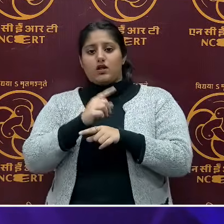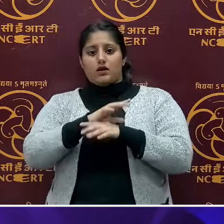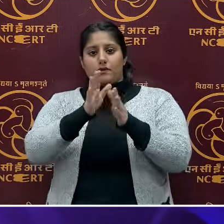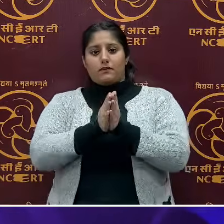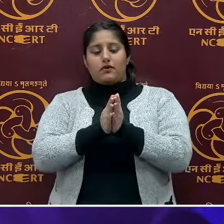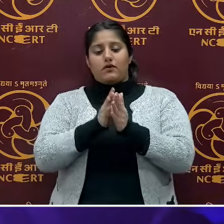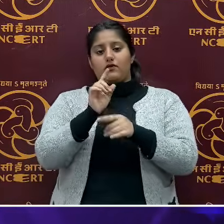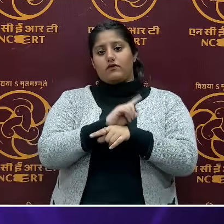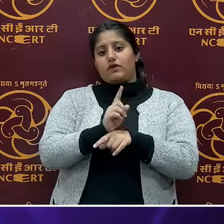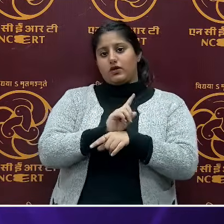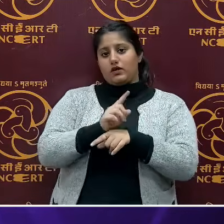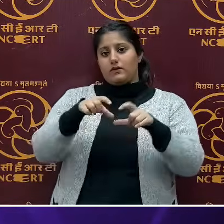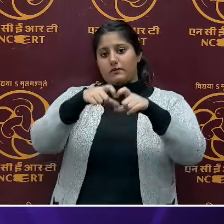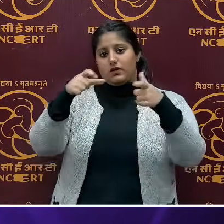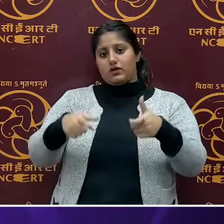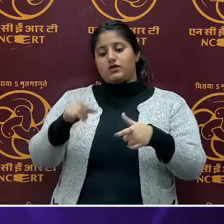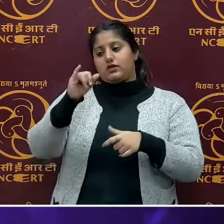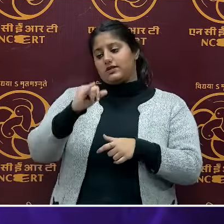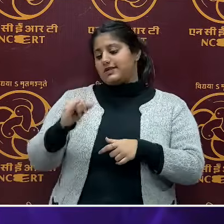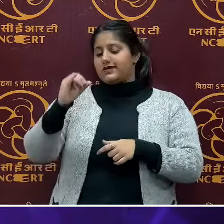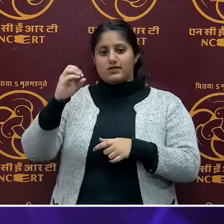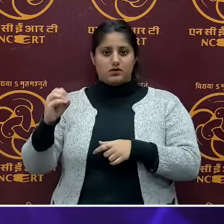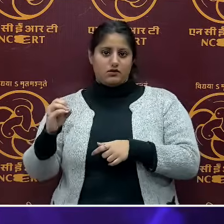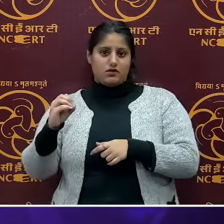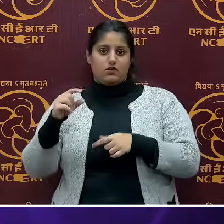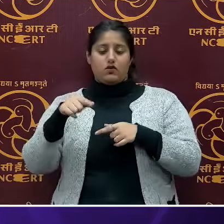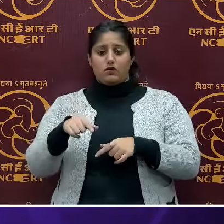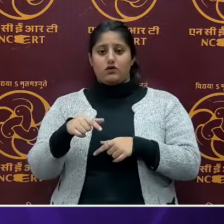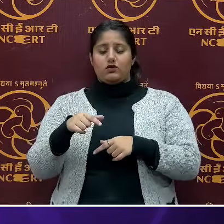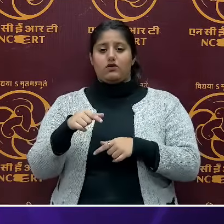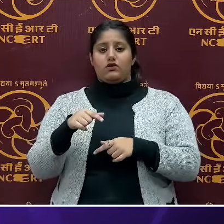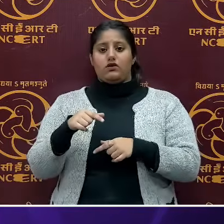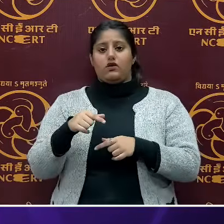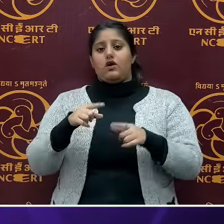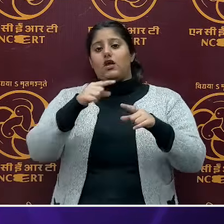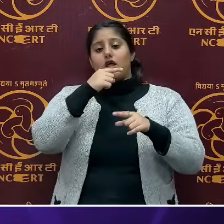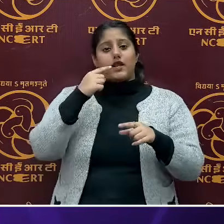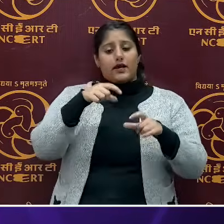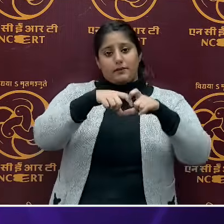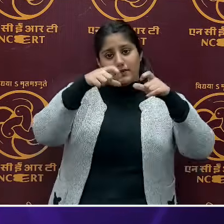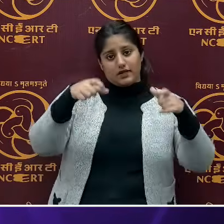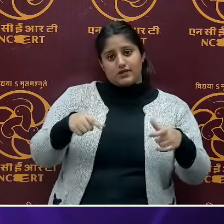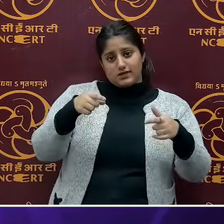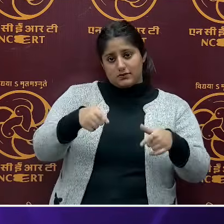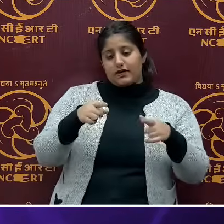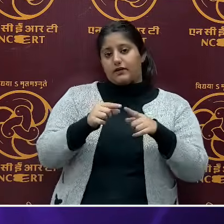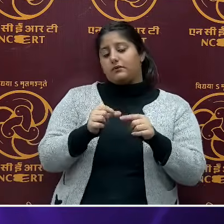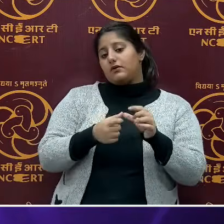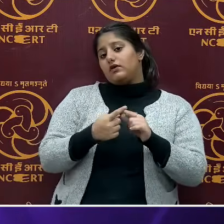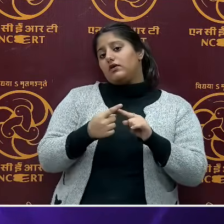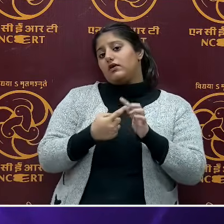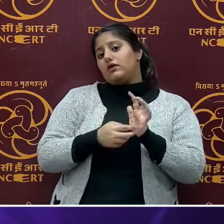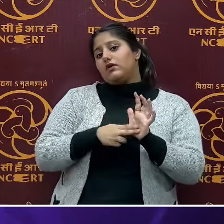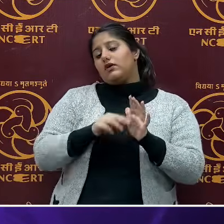this pattern is 16. Okay. And number of red bricks in this pattern are 12. So 1,